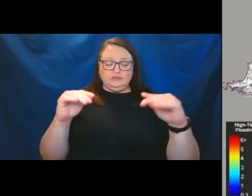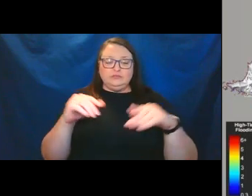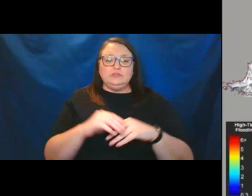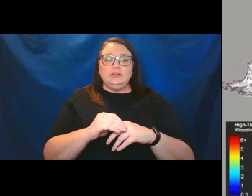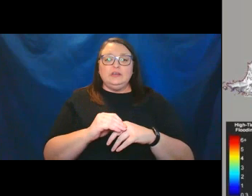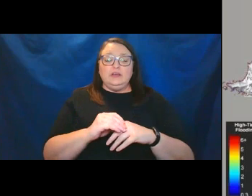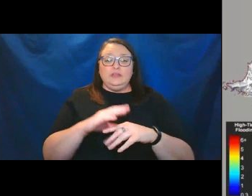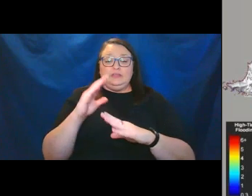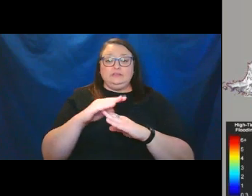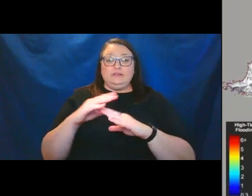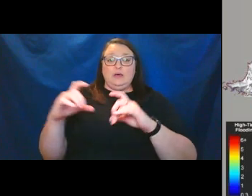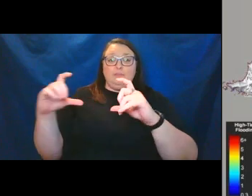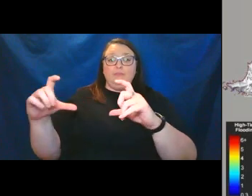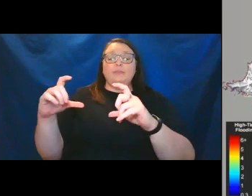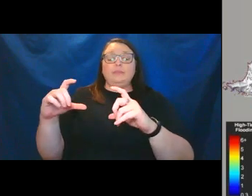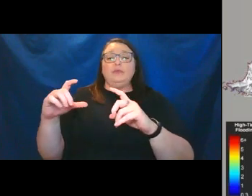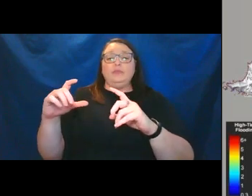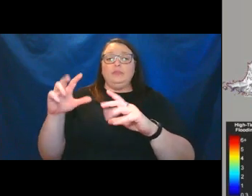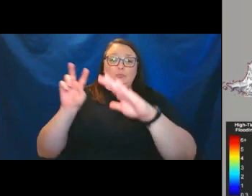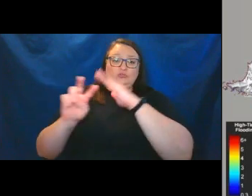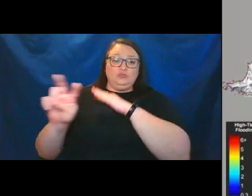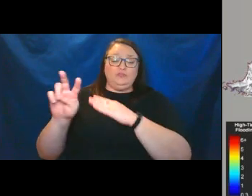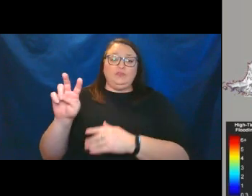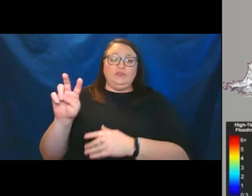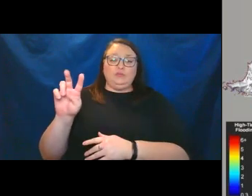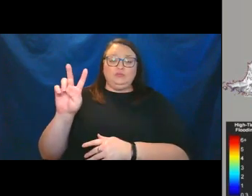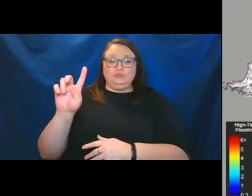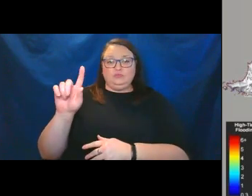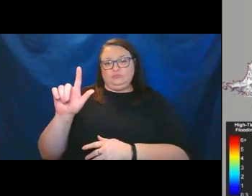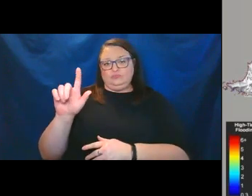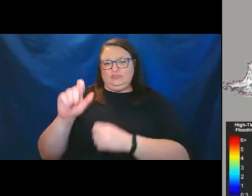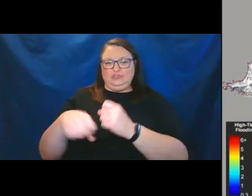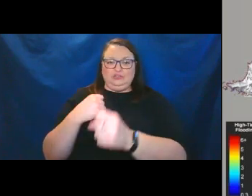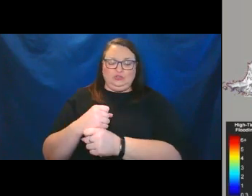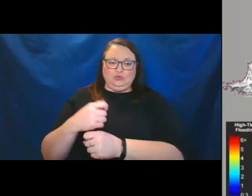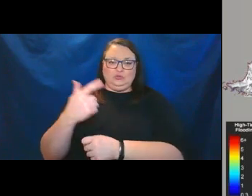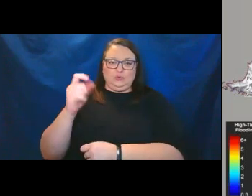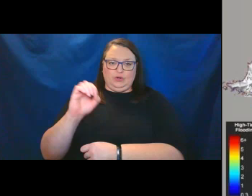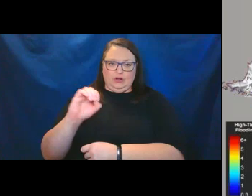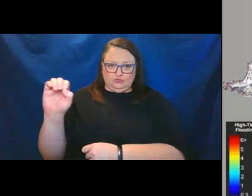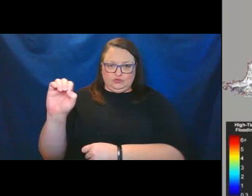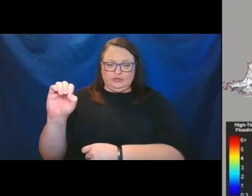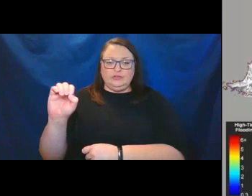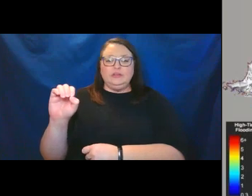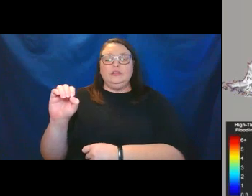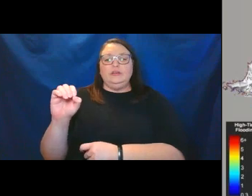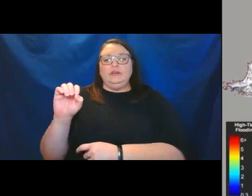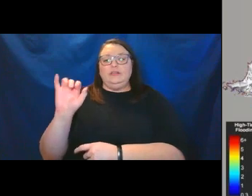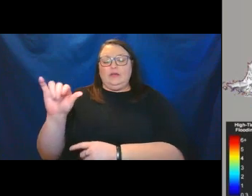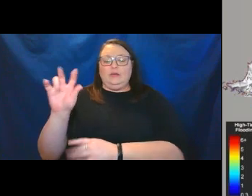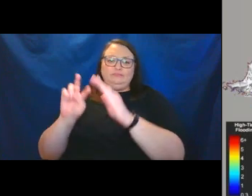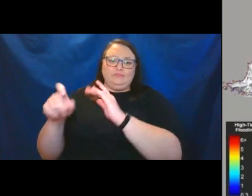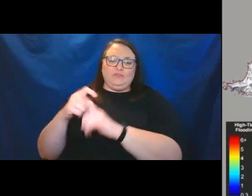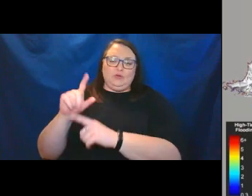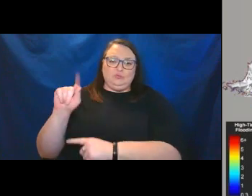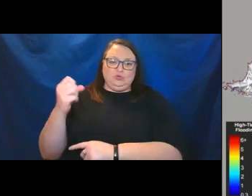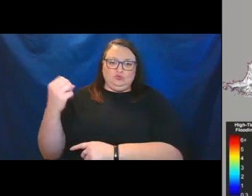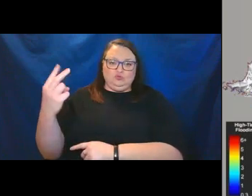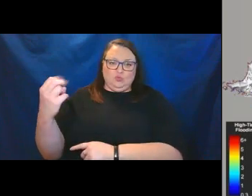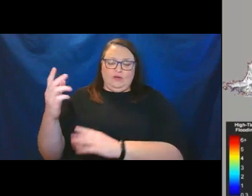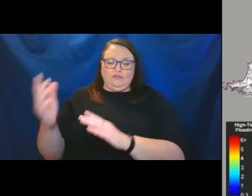to 2100 on a digital elevation model from 2012. The bottom one is a digital elevation model